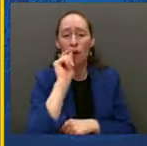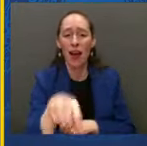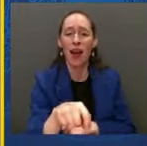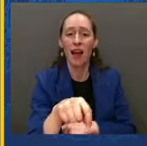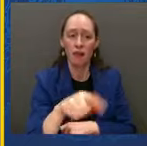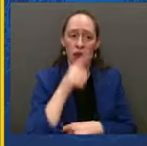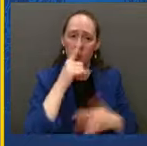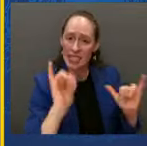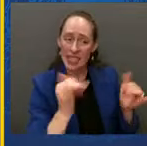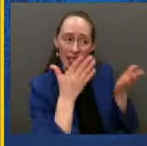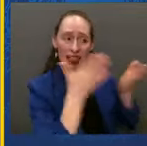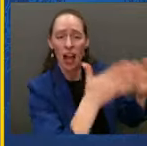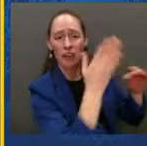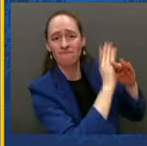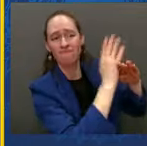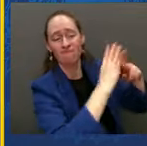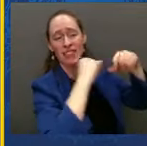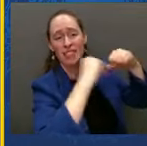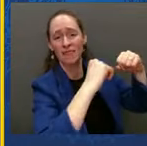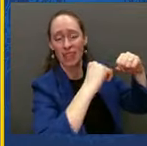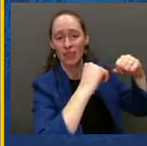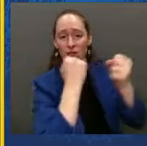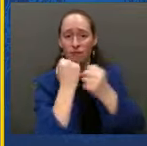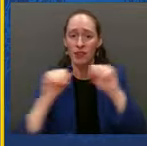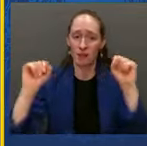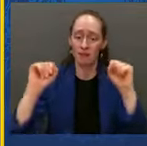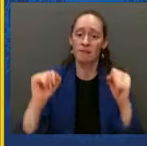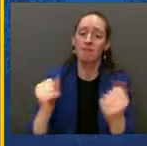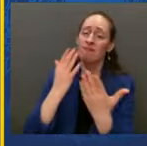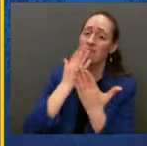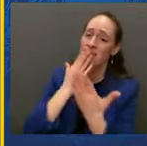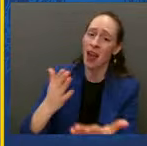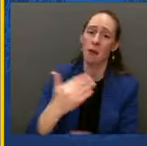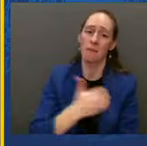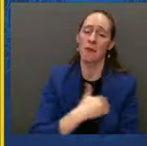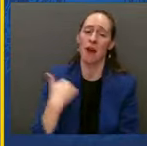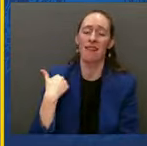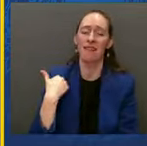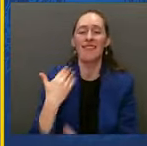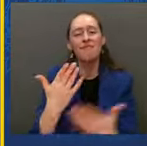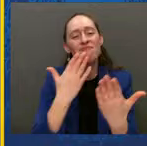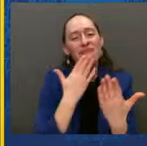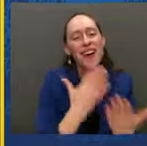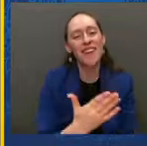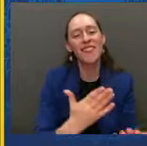Poland. Thank you, thank you, thank you for what you're doing. God bless you all.